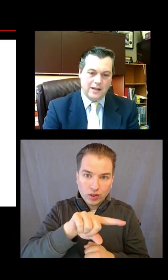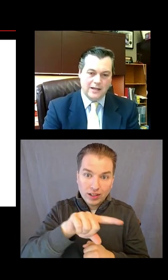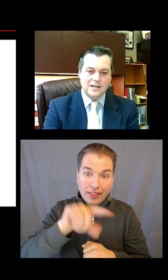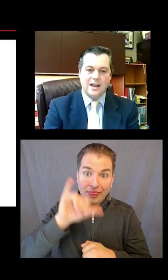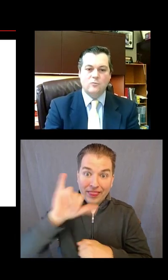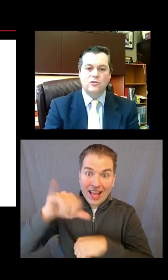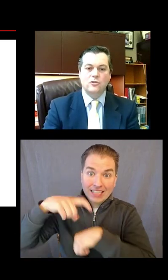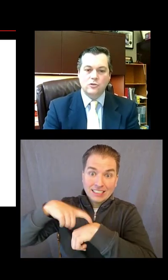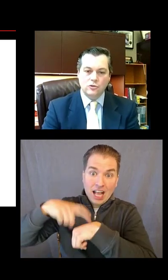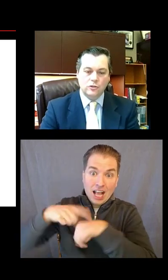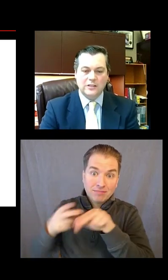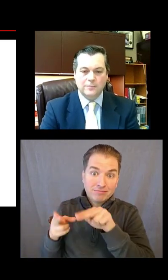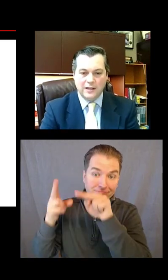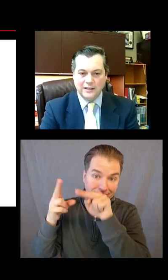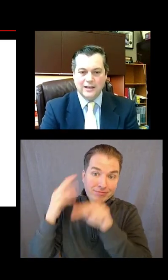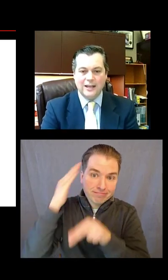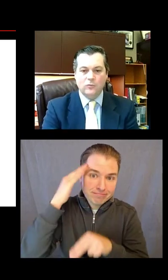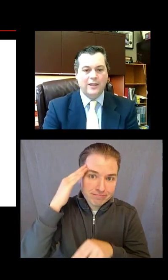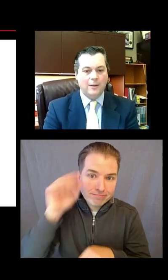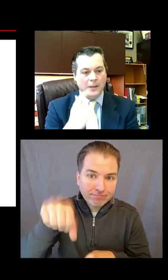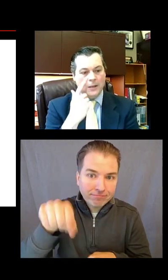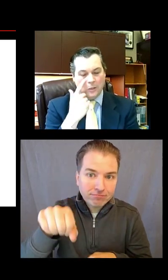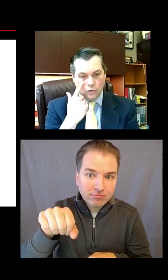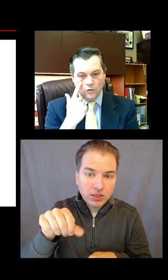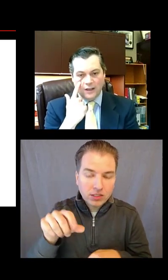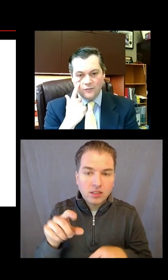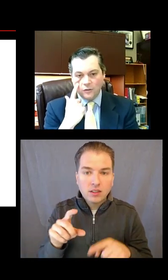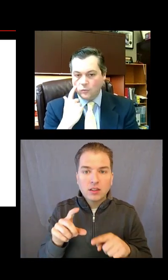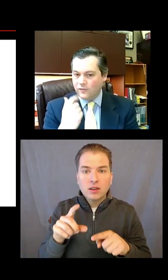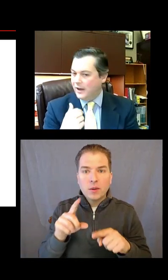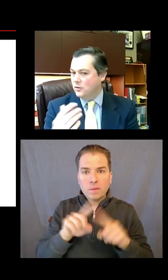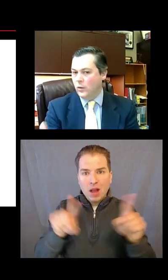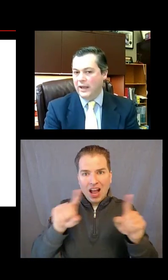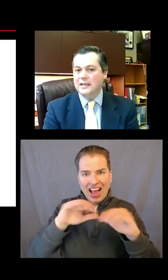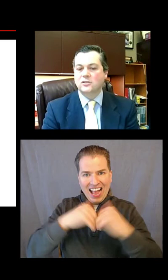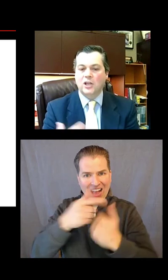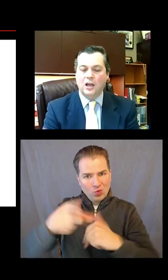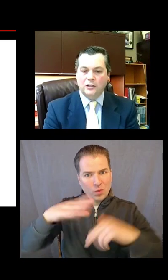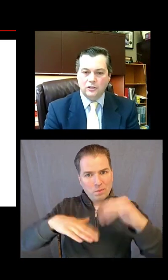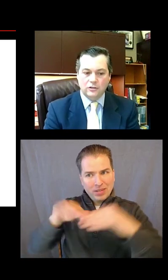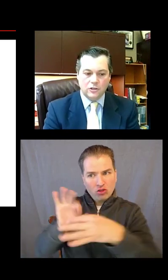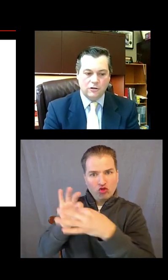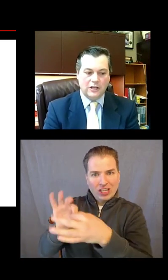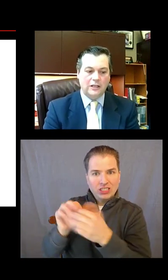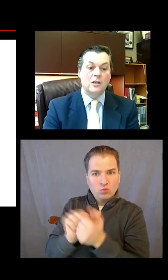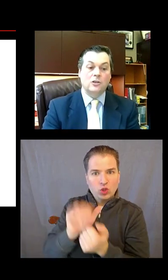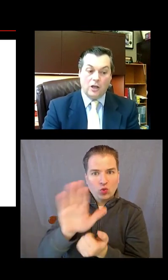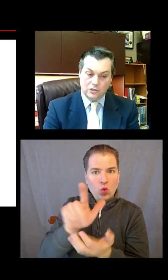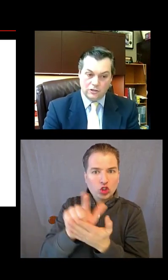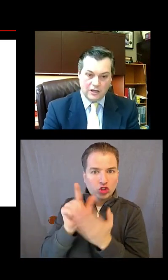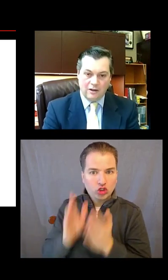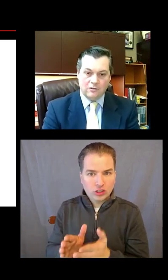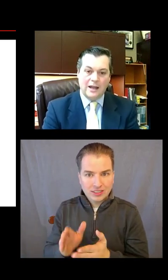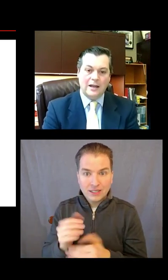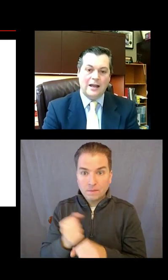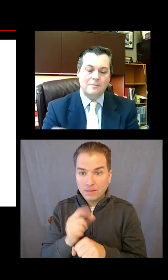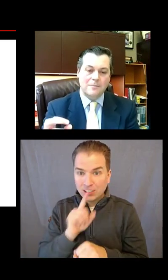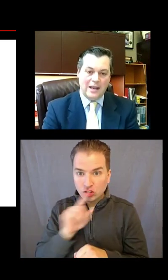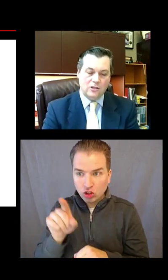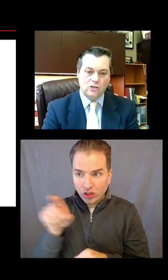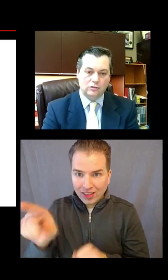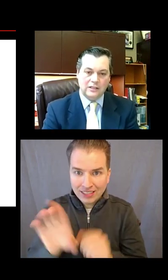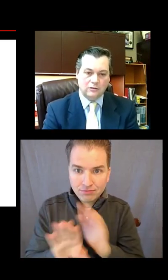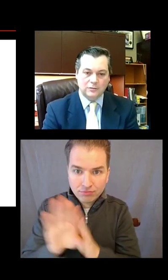be spending time with you. You should be spending time with them. You do have to find ways, talk to your attorney, talk to your accountant on